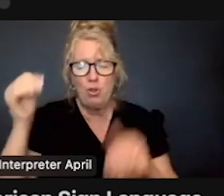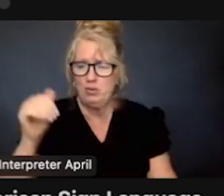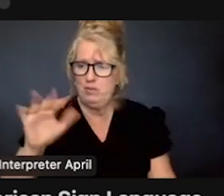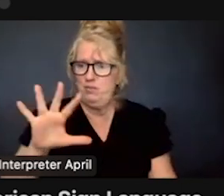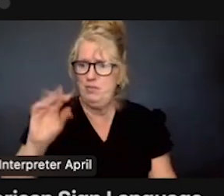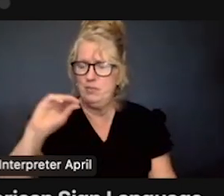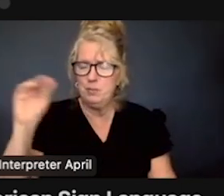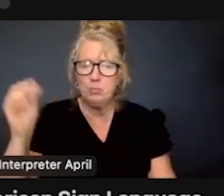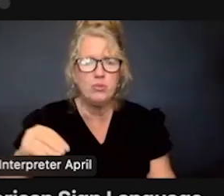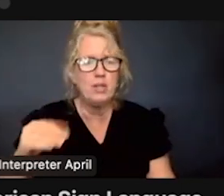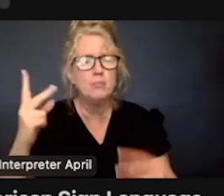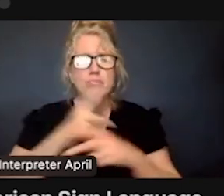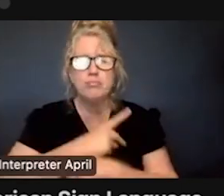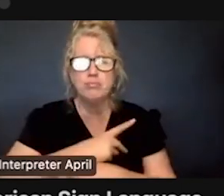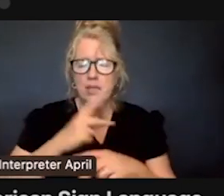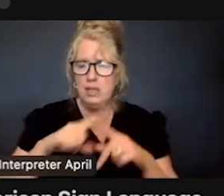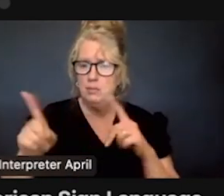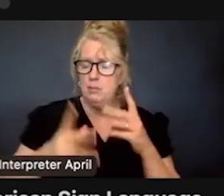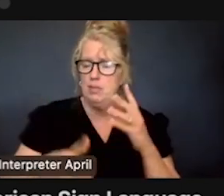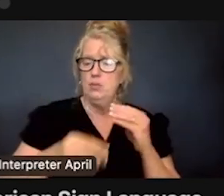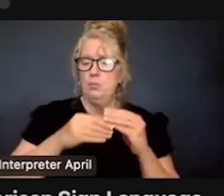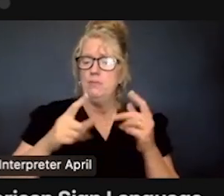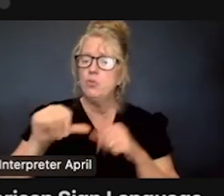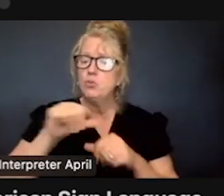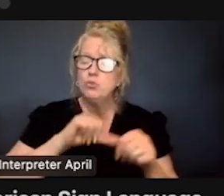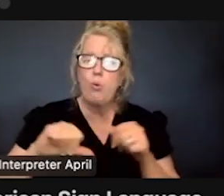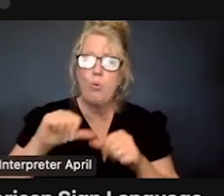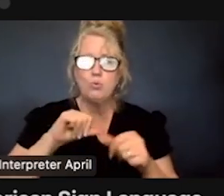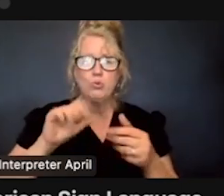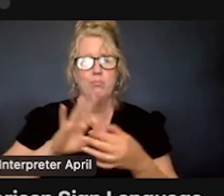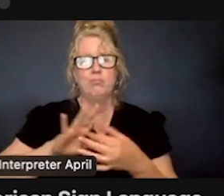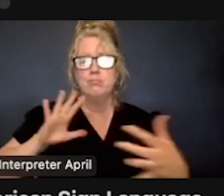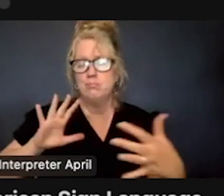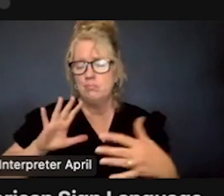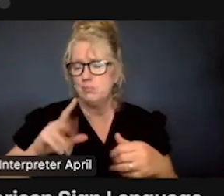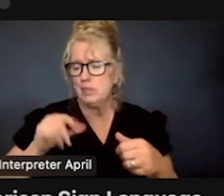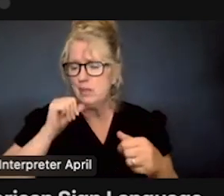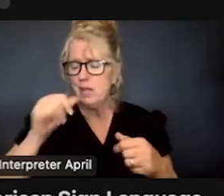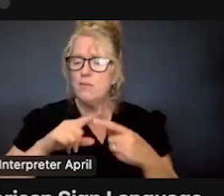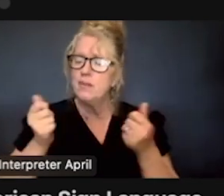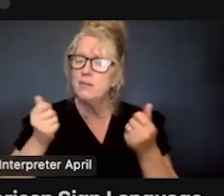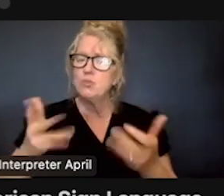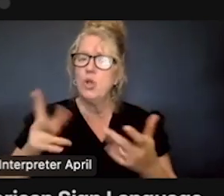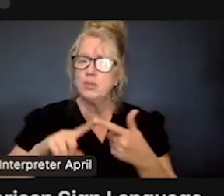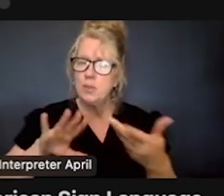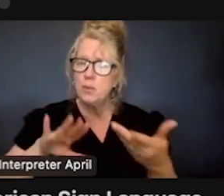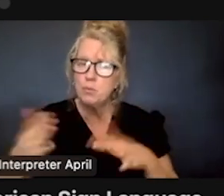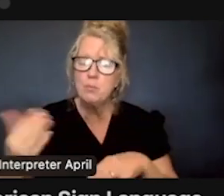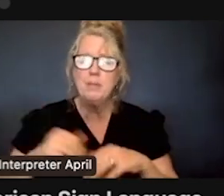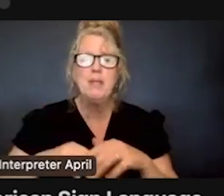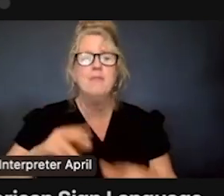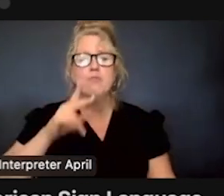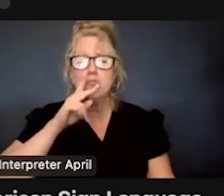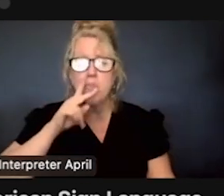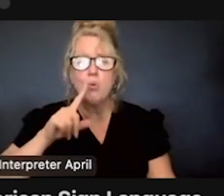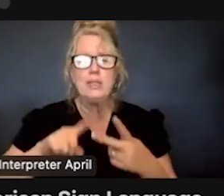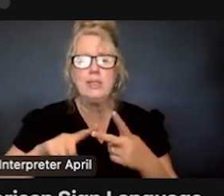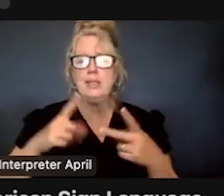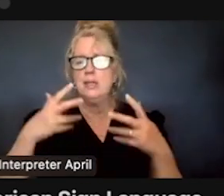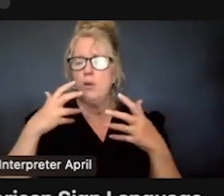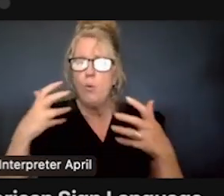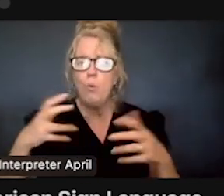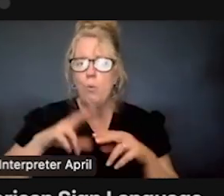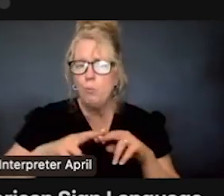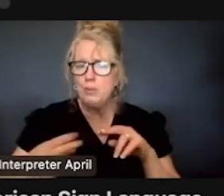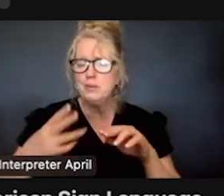increase related to social disconnection is comparable to the mortality impact of smoking and obesity. That's how powerful and